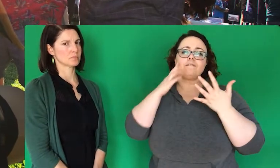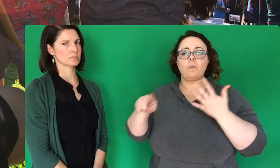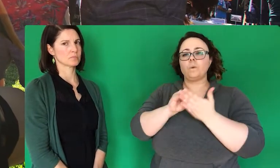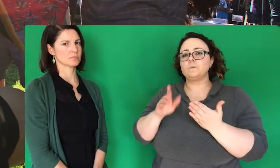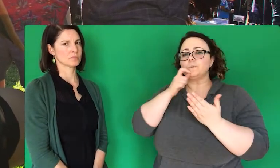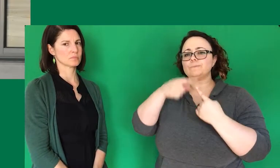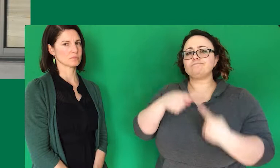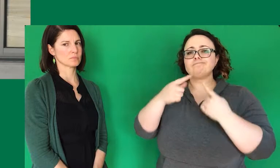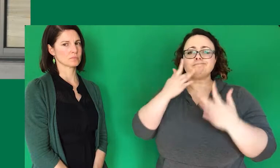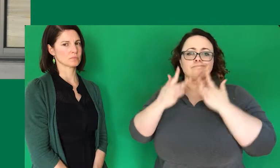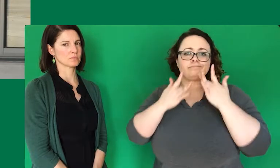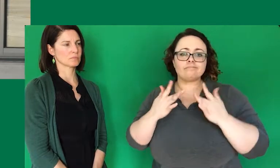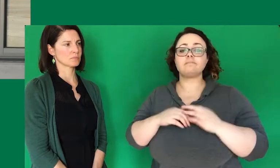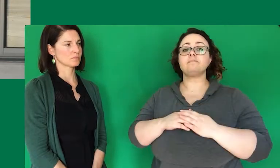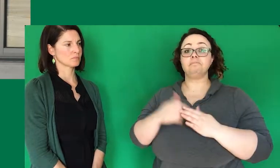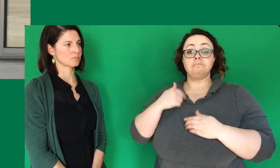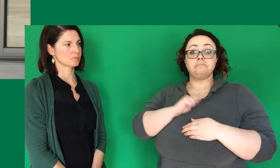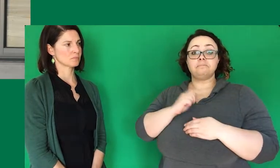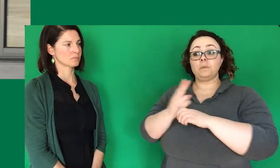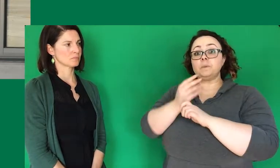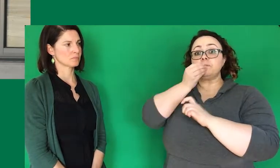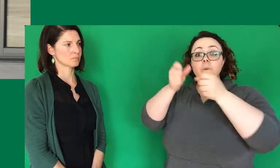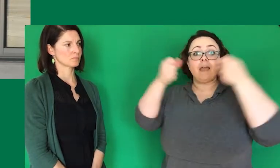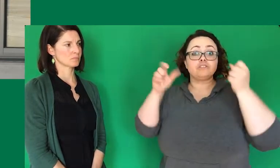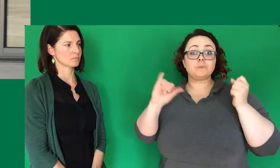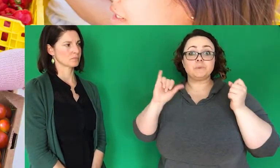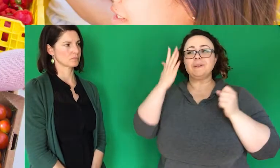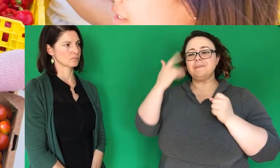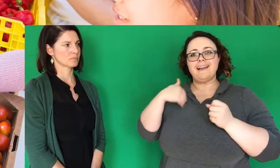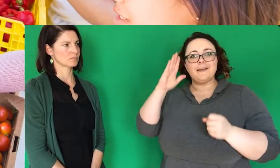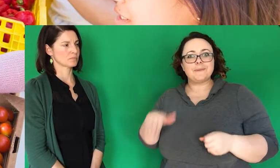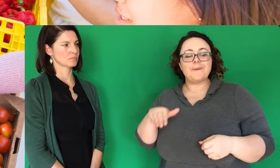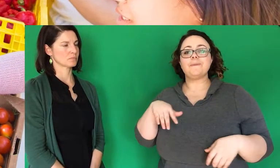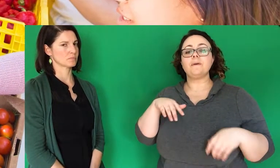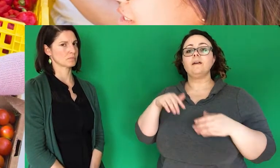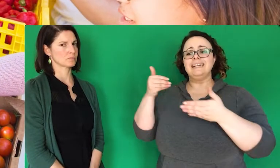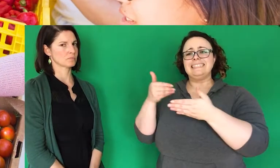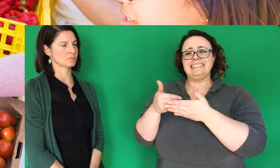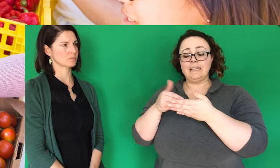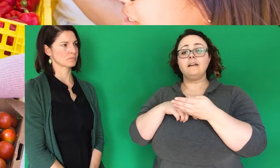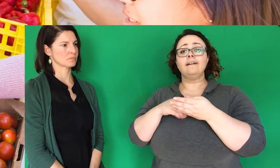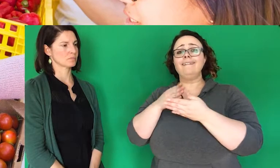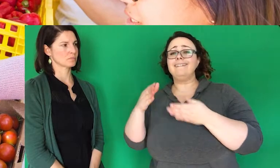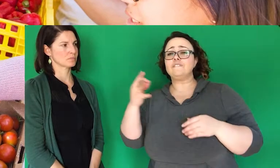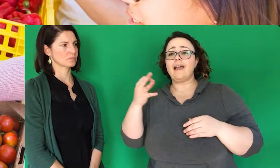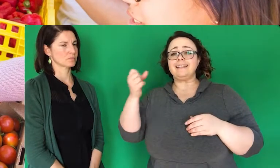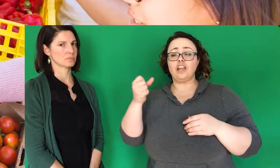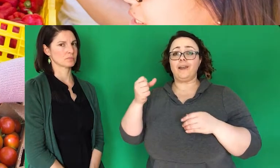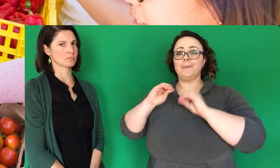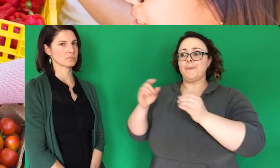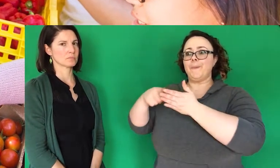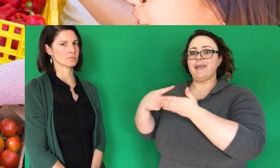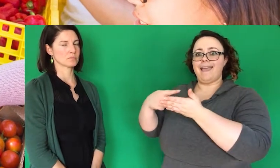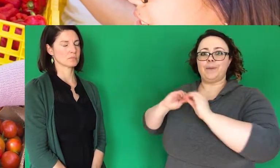can really mean a lot for students who are struggling. And personally, I've utilized the food pantry as well because I know when it's the end